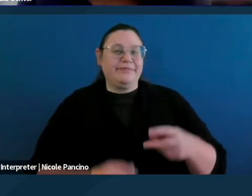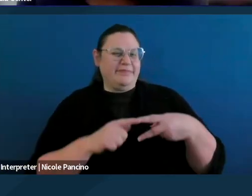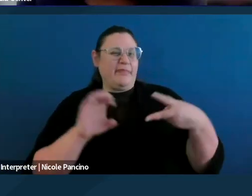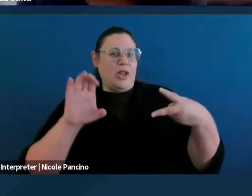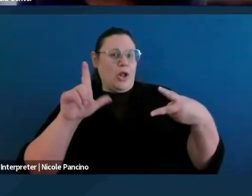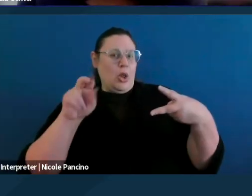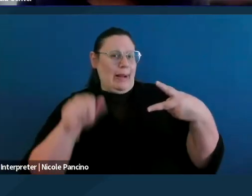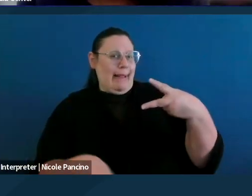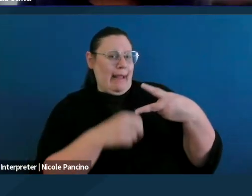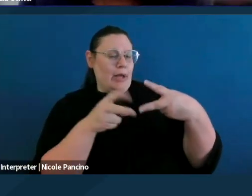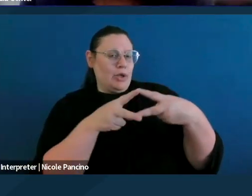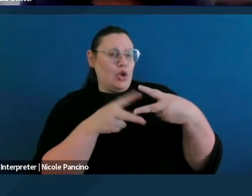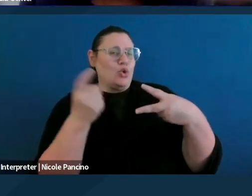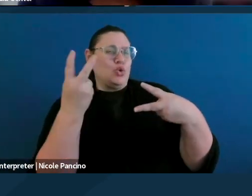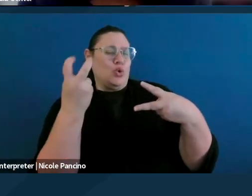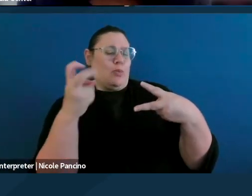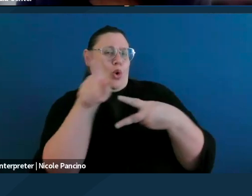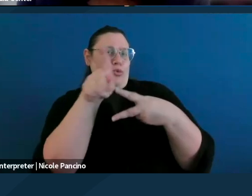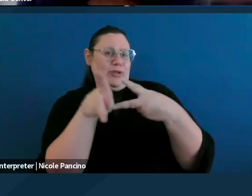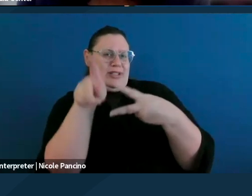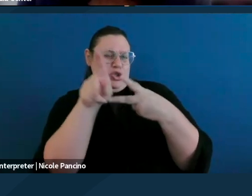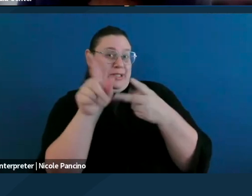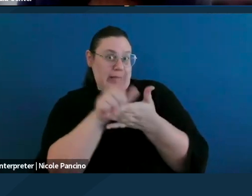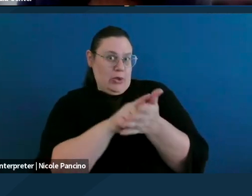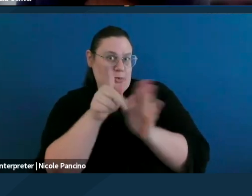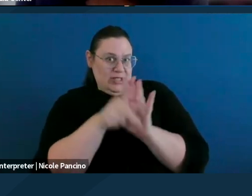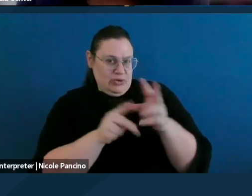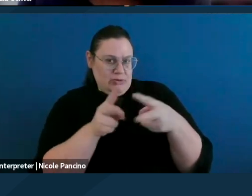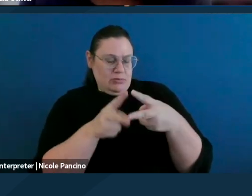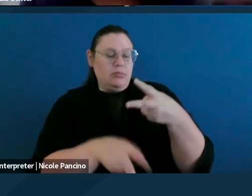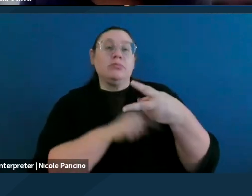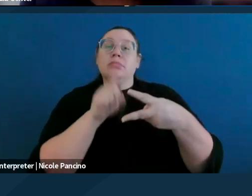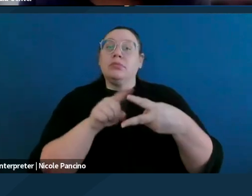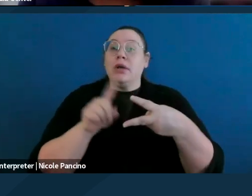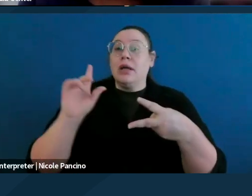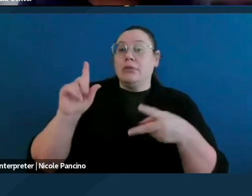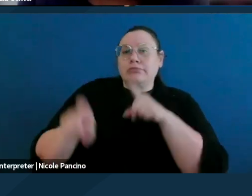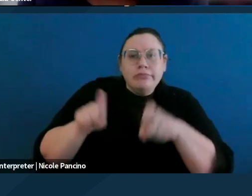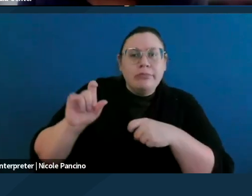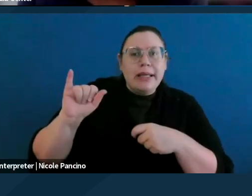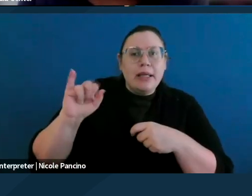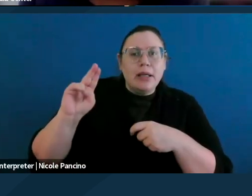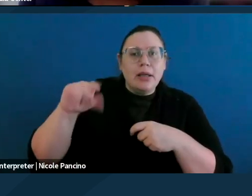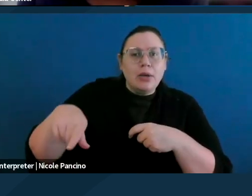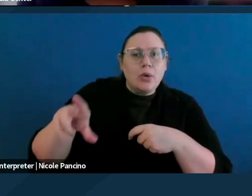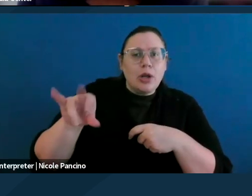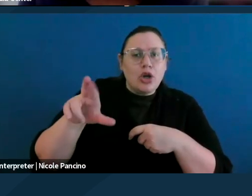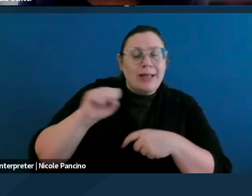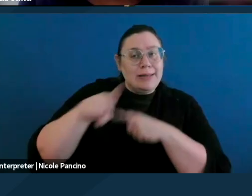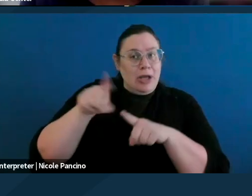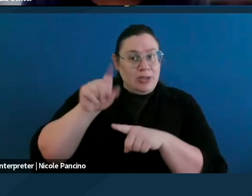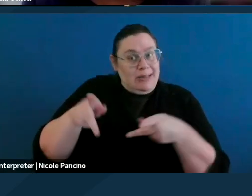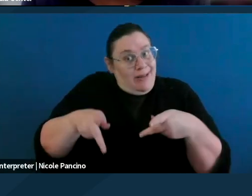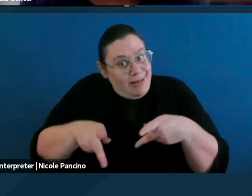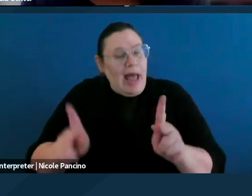that I might mention. There is the principle that inquiries about disability are permitted if they're